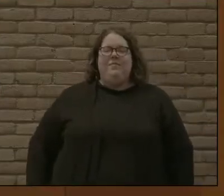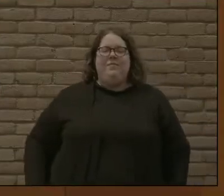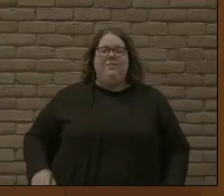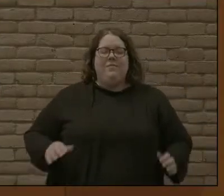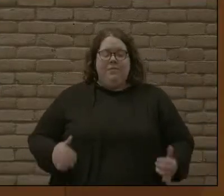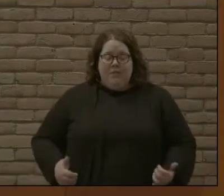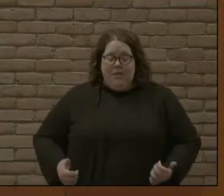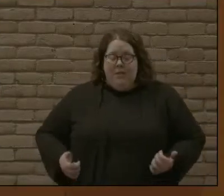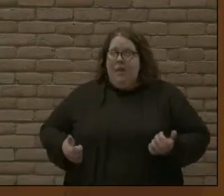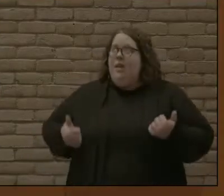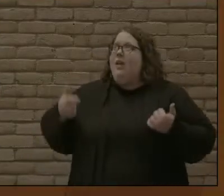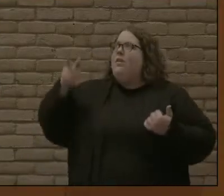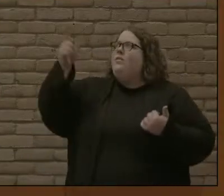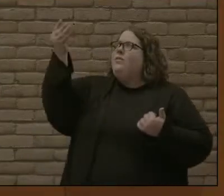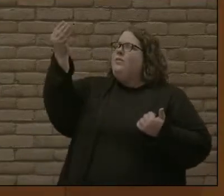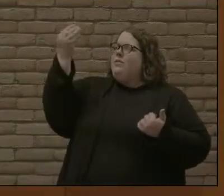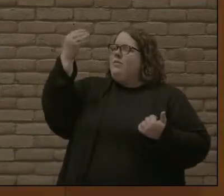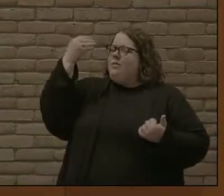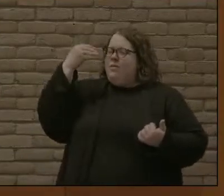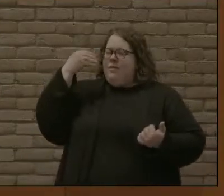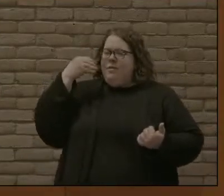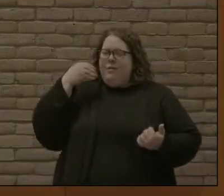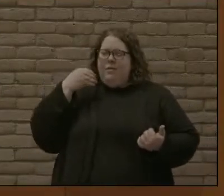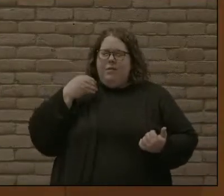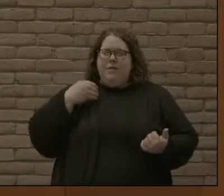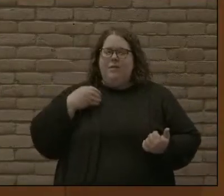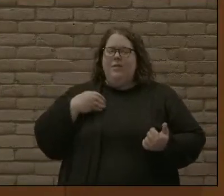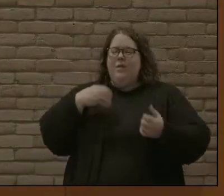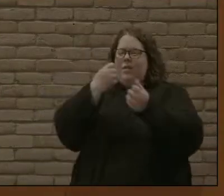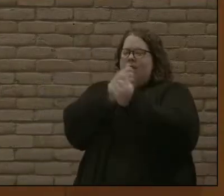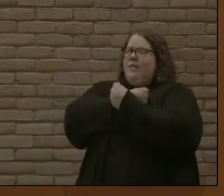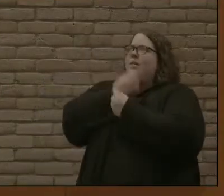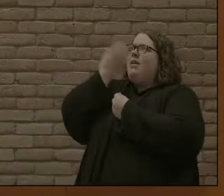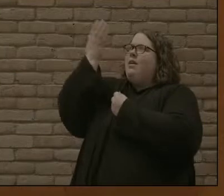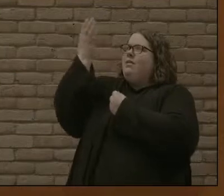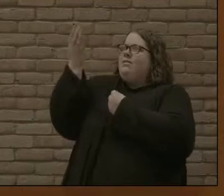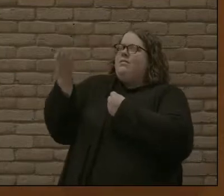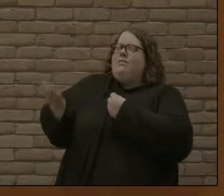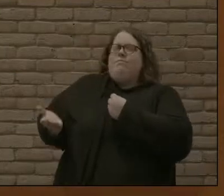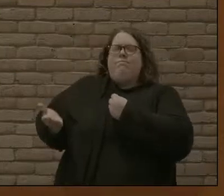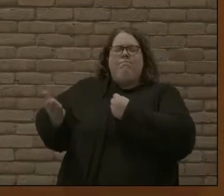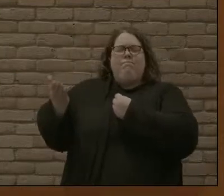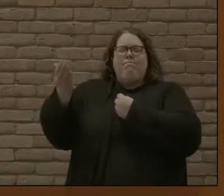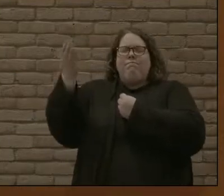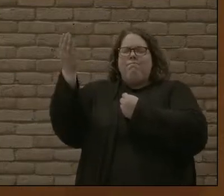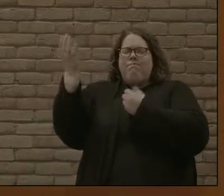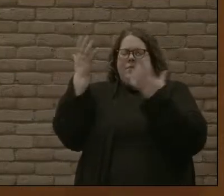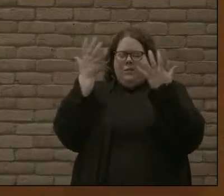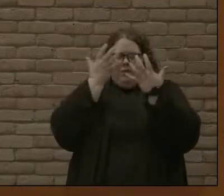You give life, you are love, you bring